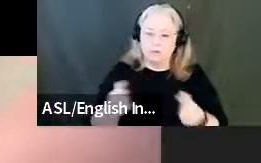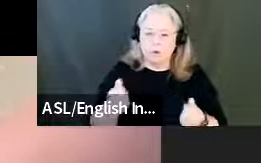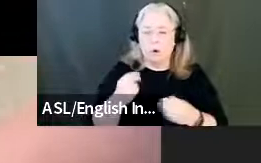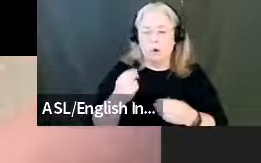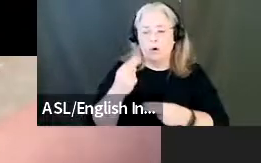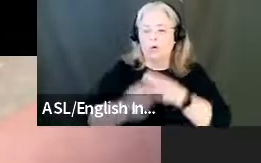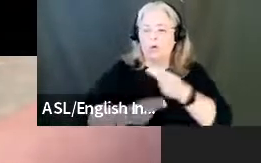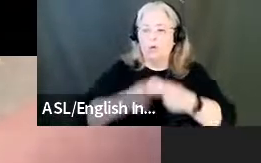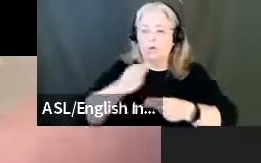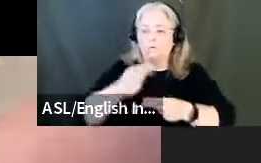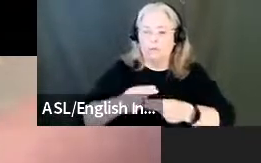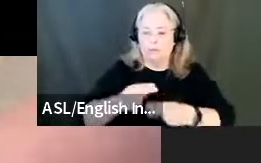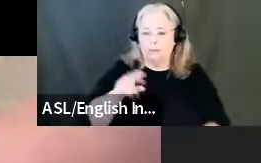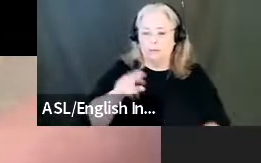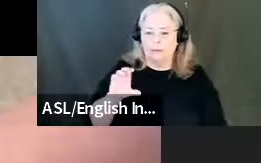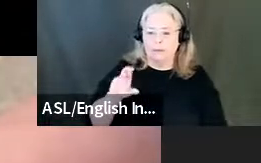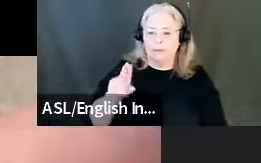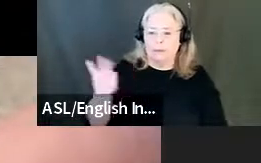cuff.